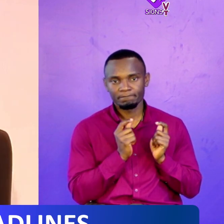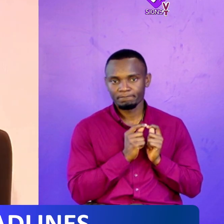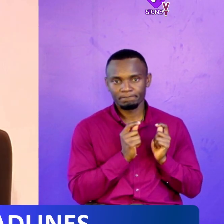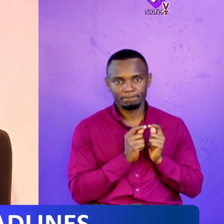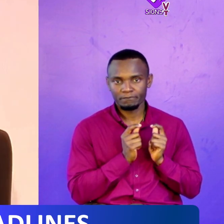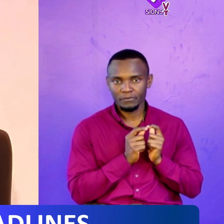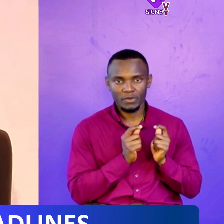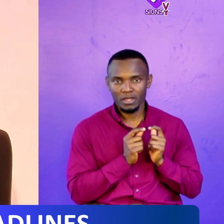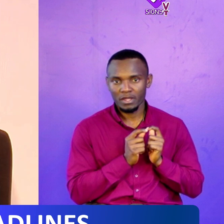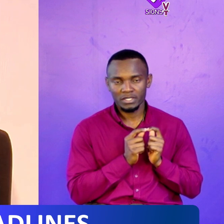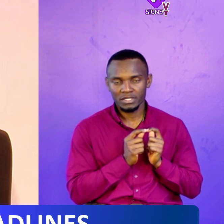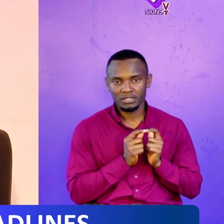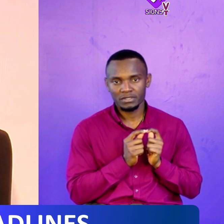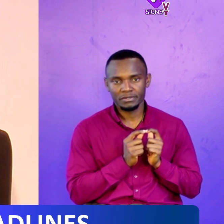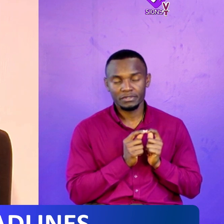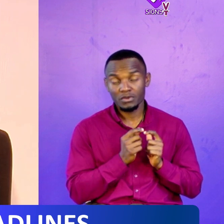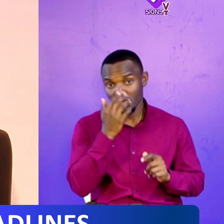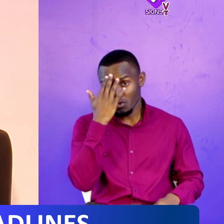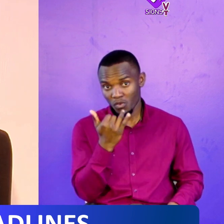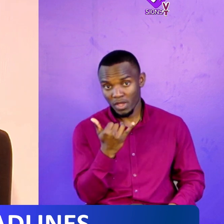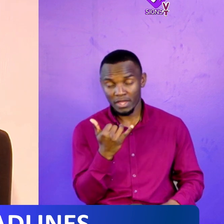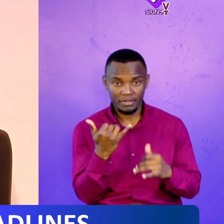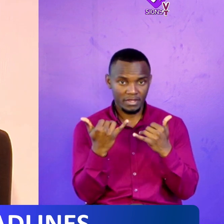Saidi. Juu saa hizi